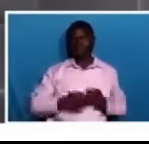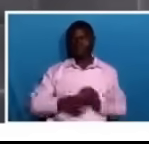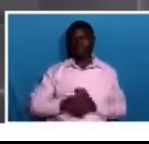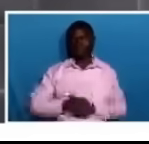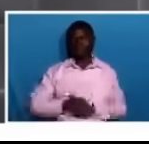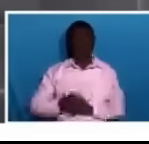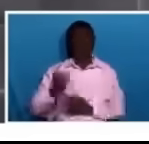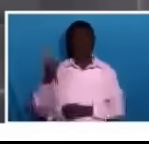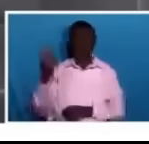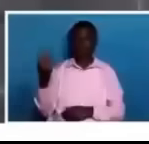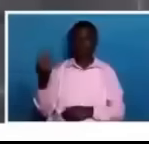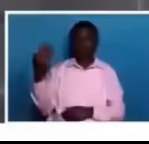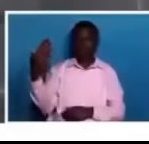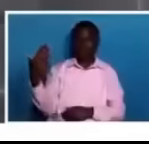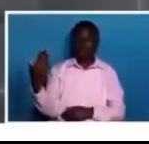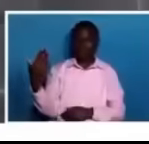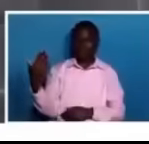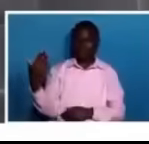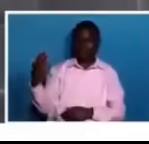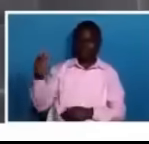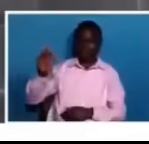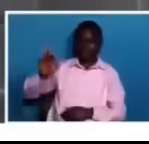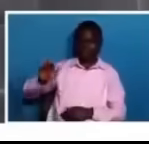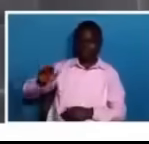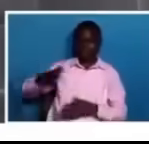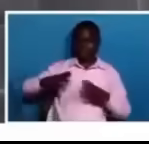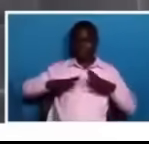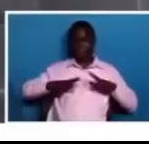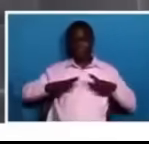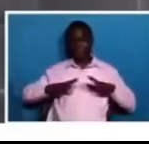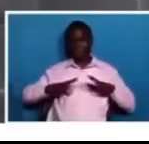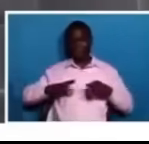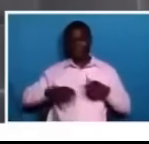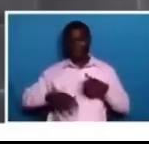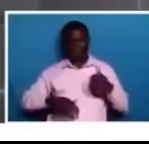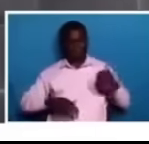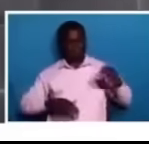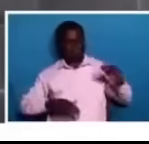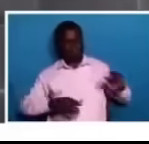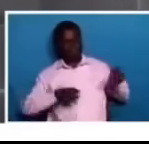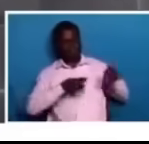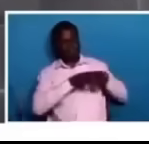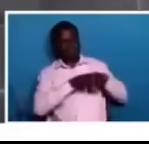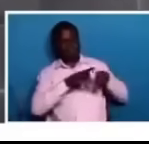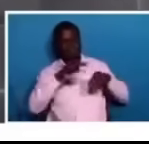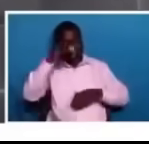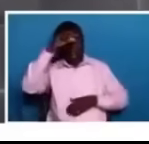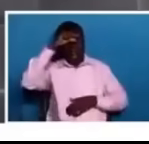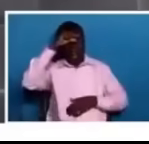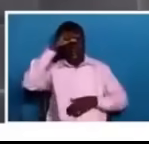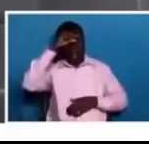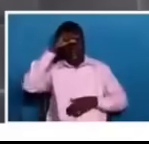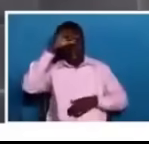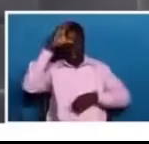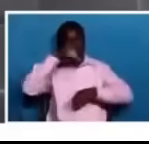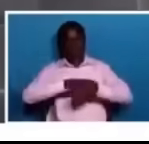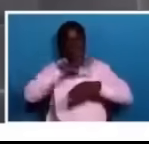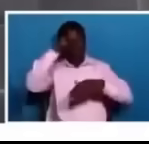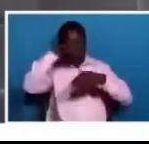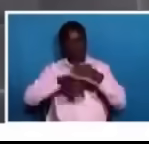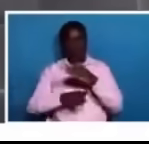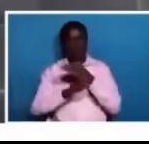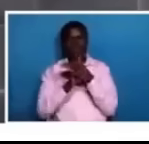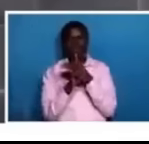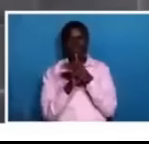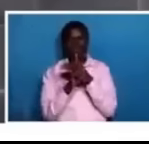So on one hand, you tax people. On the other one, the same government gets into